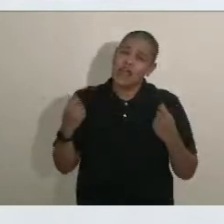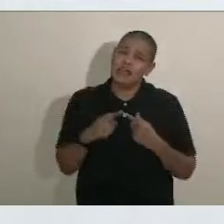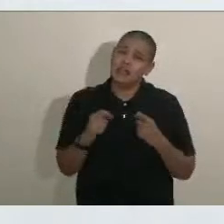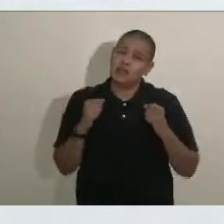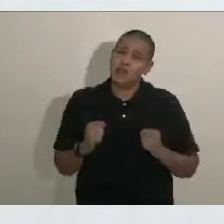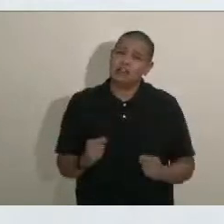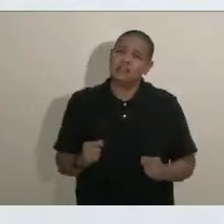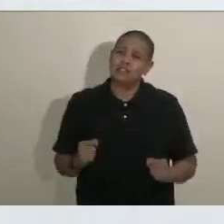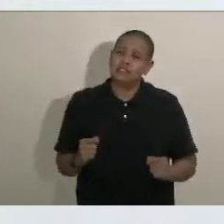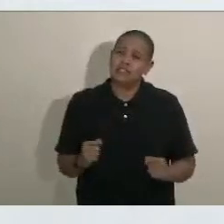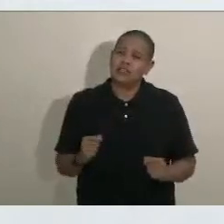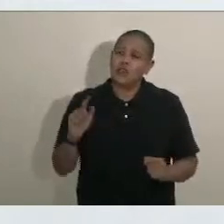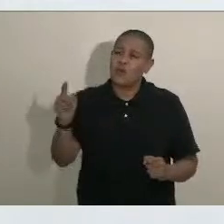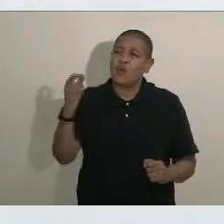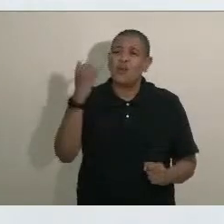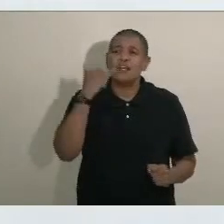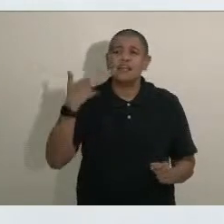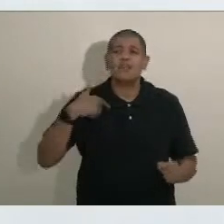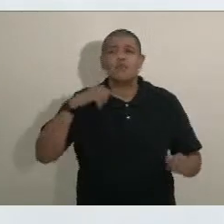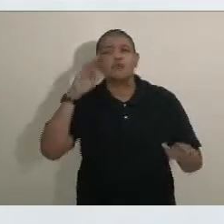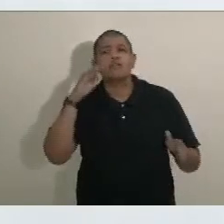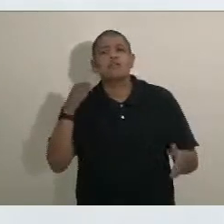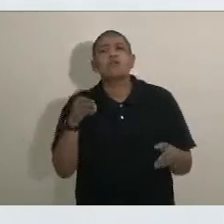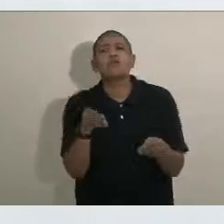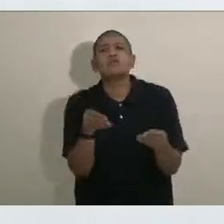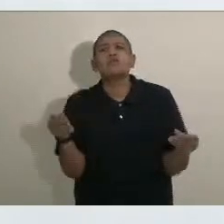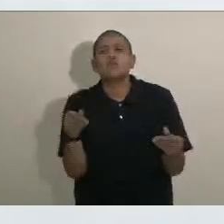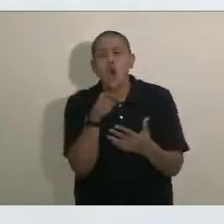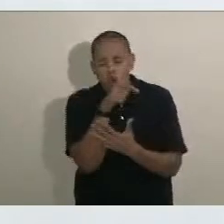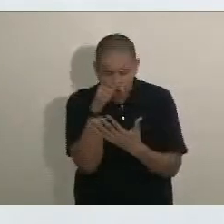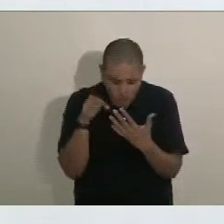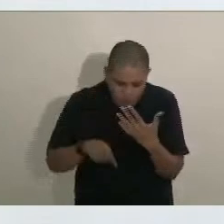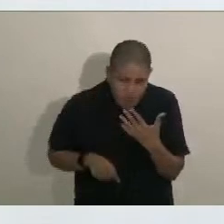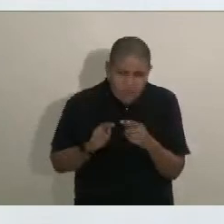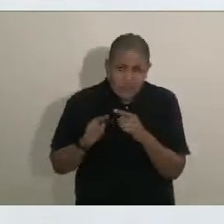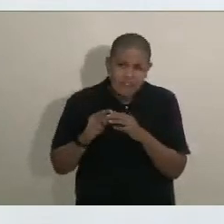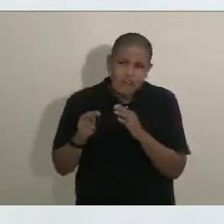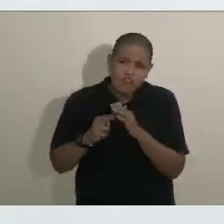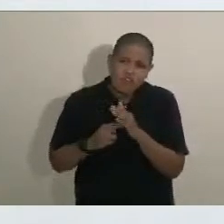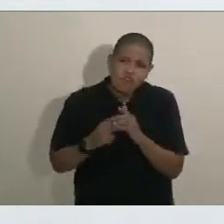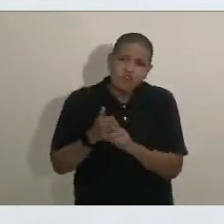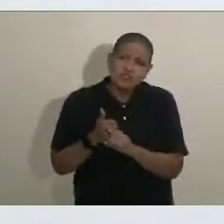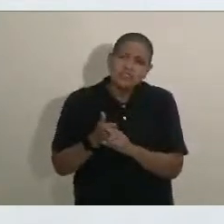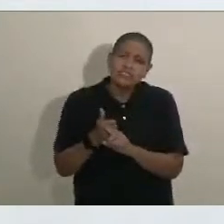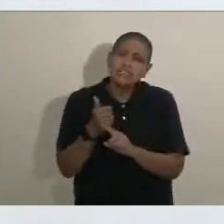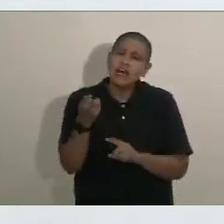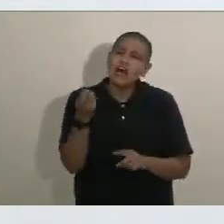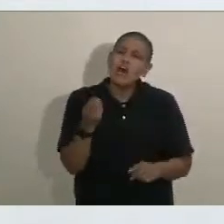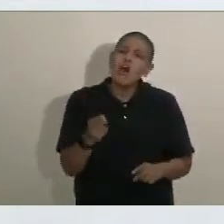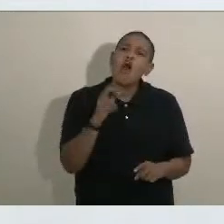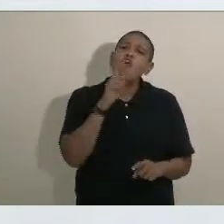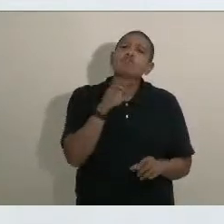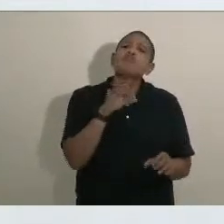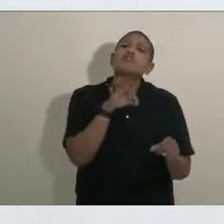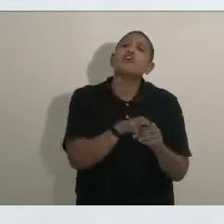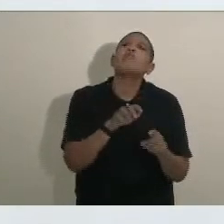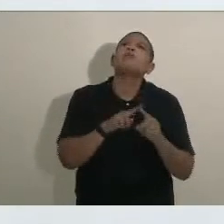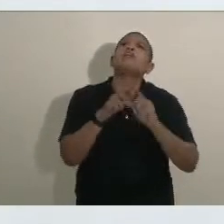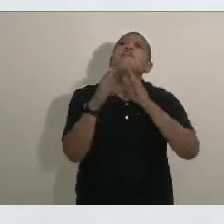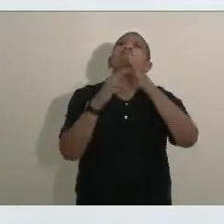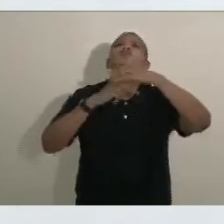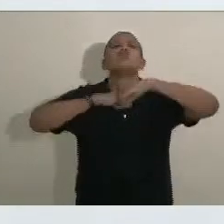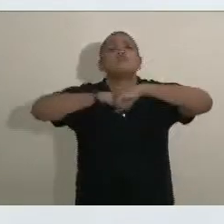we address the measures or contribute to the measures of